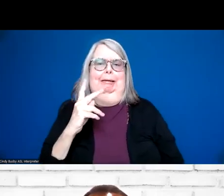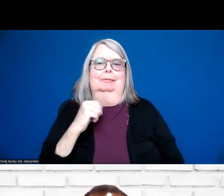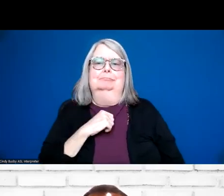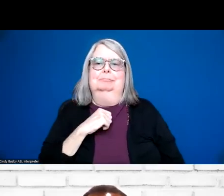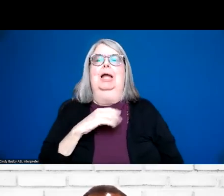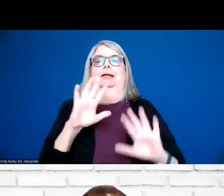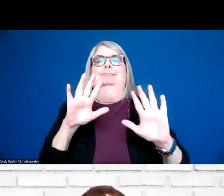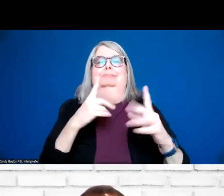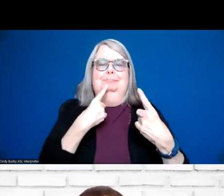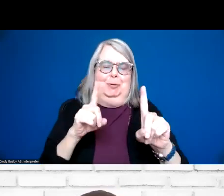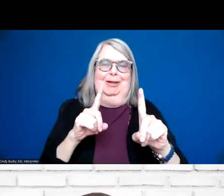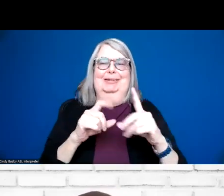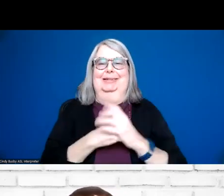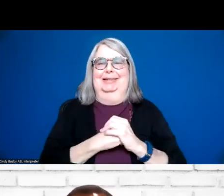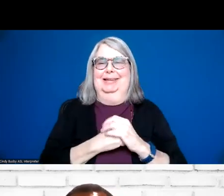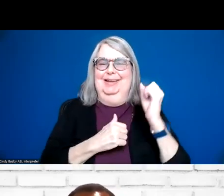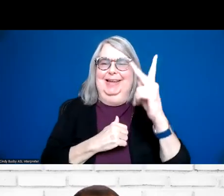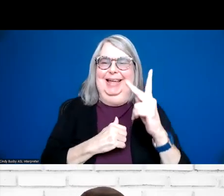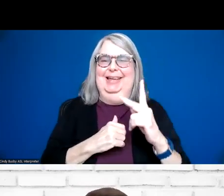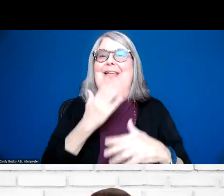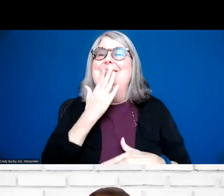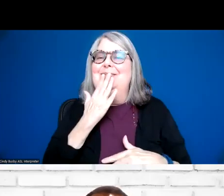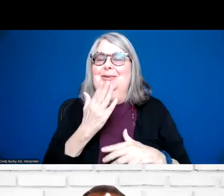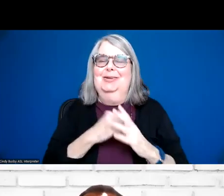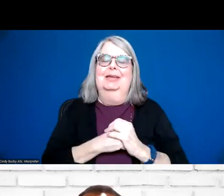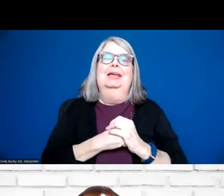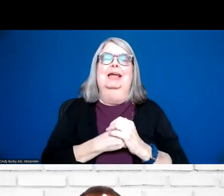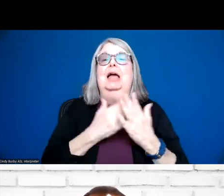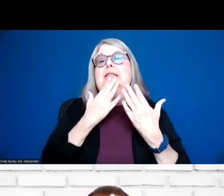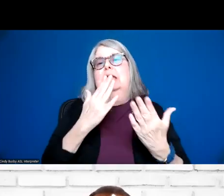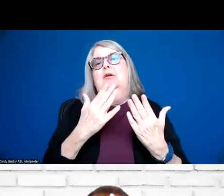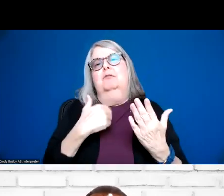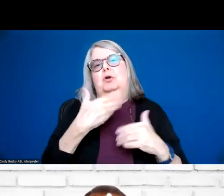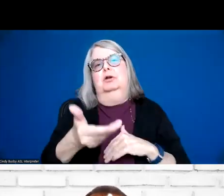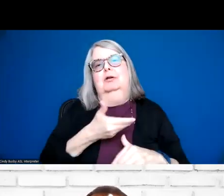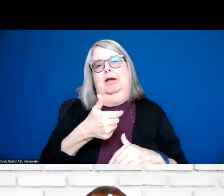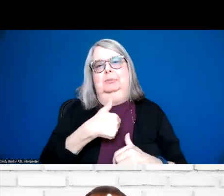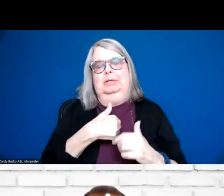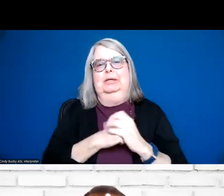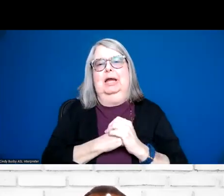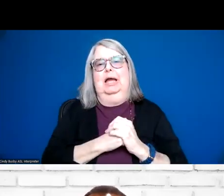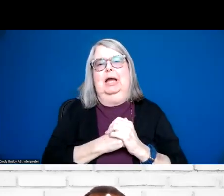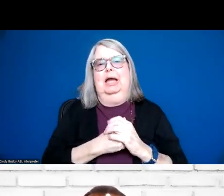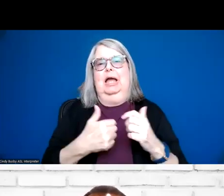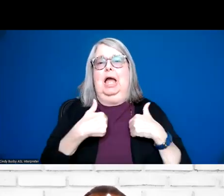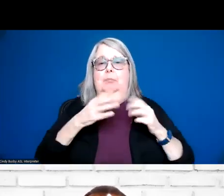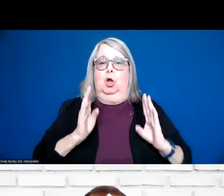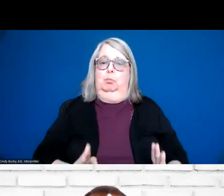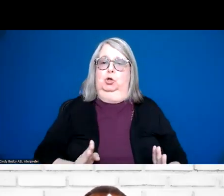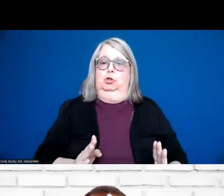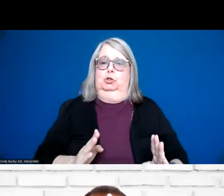Okay, There you are. Okay. Thank you. Thank you for having me. So, I am a person with